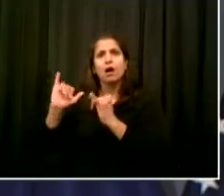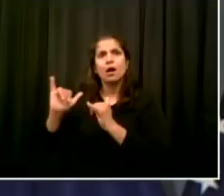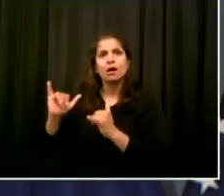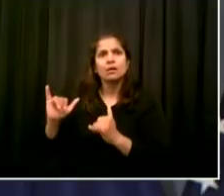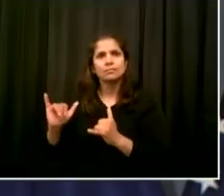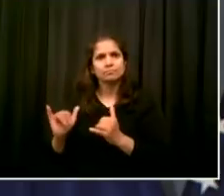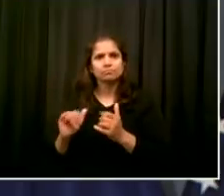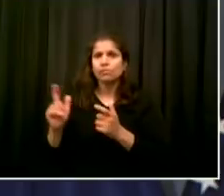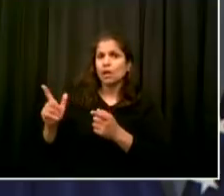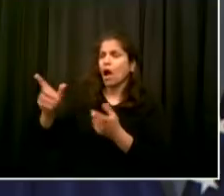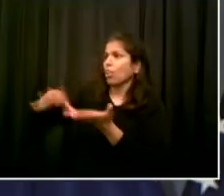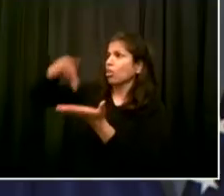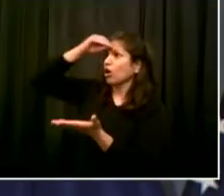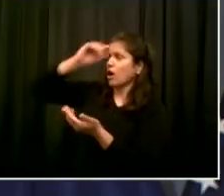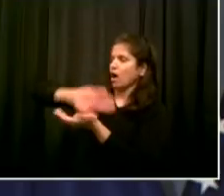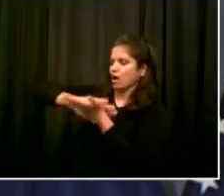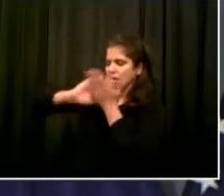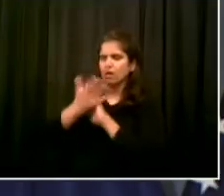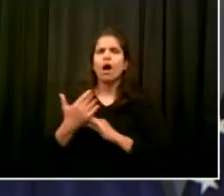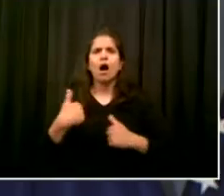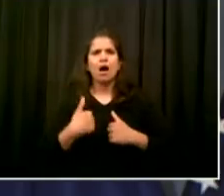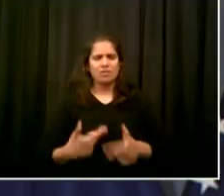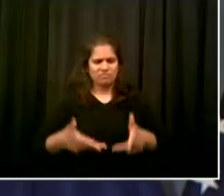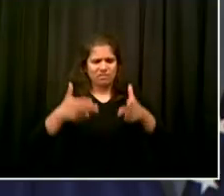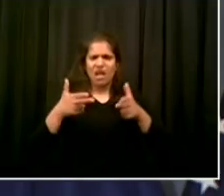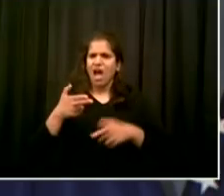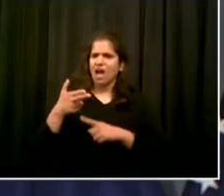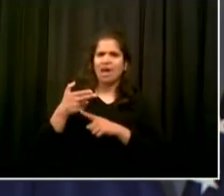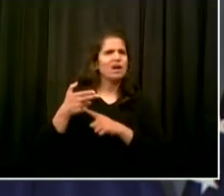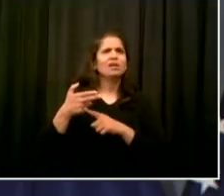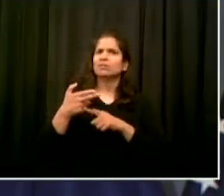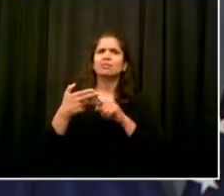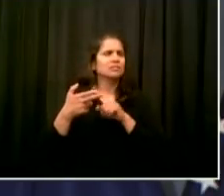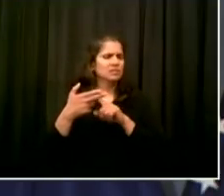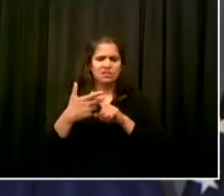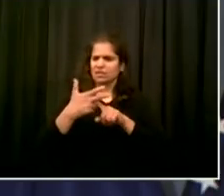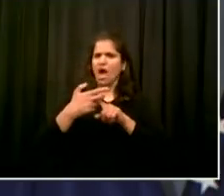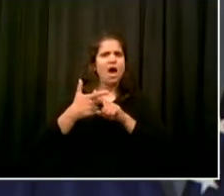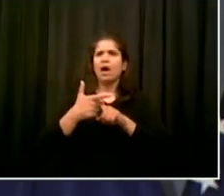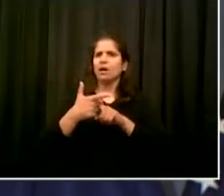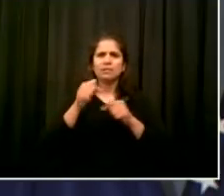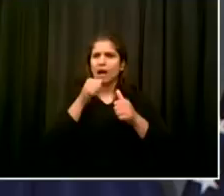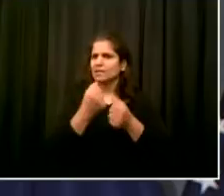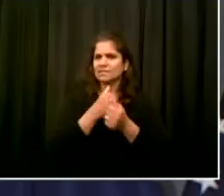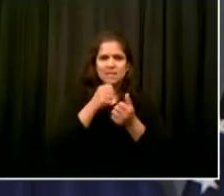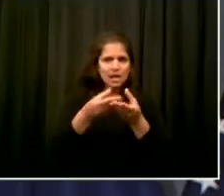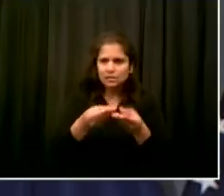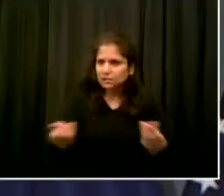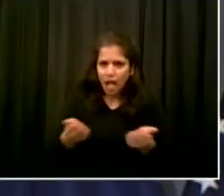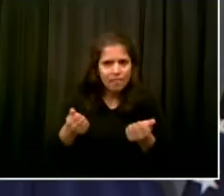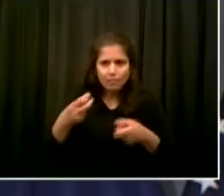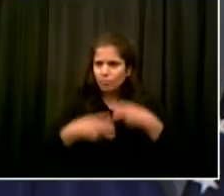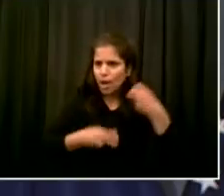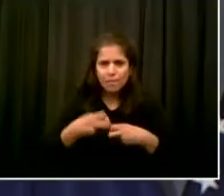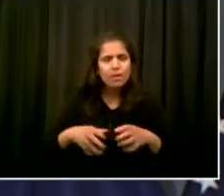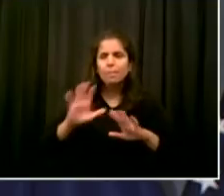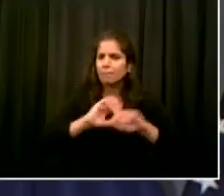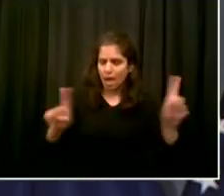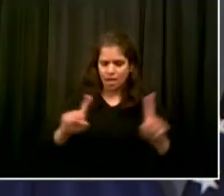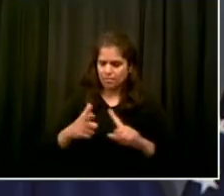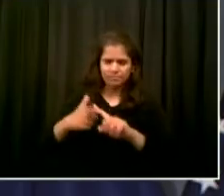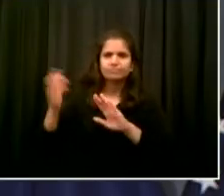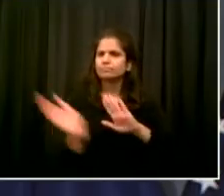The data and the evaluations that are out there is proof of what I'm talking about.